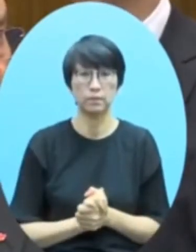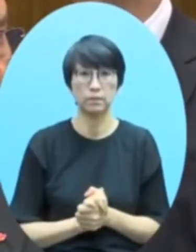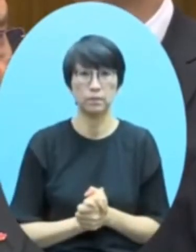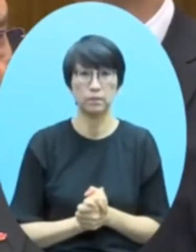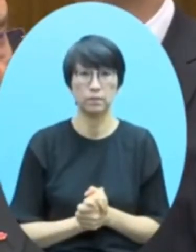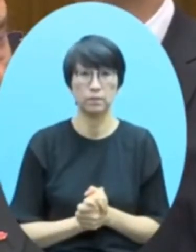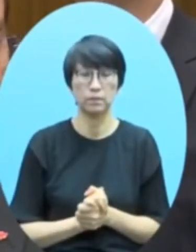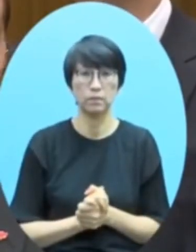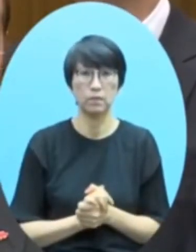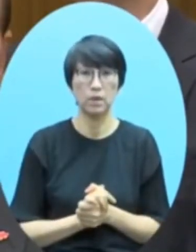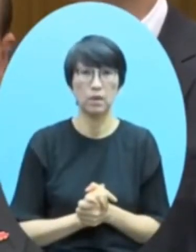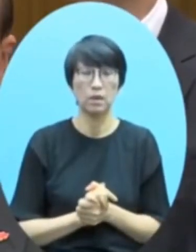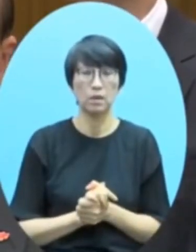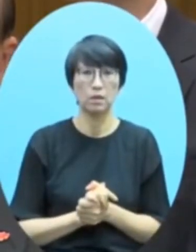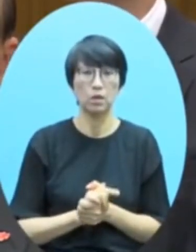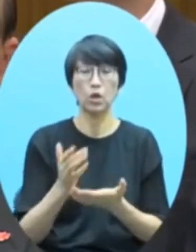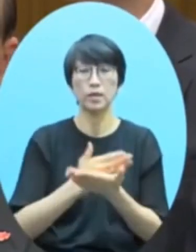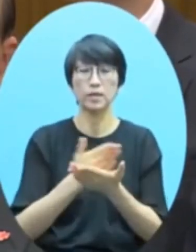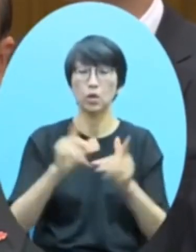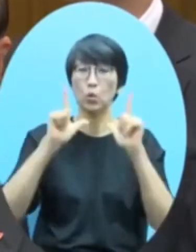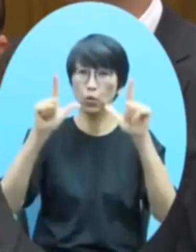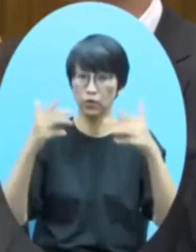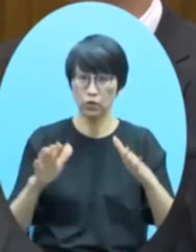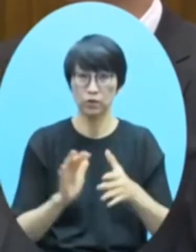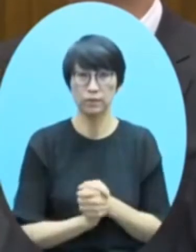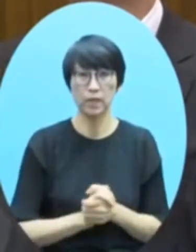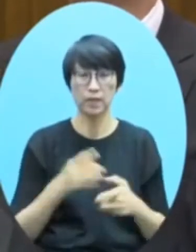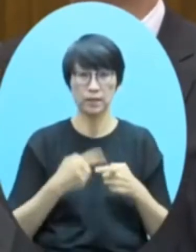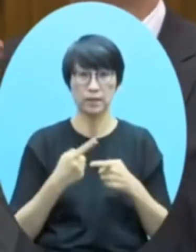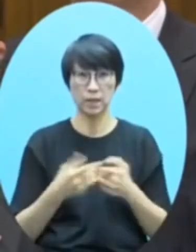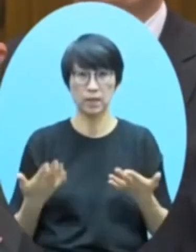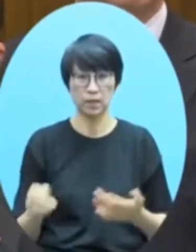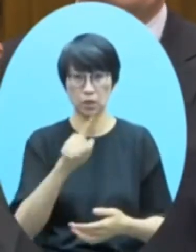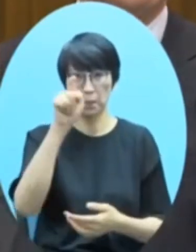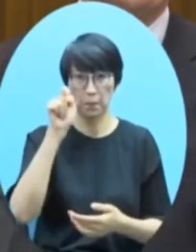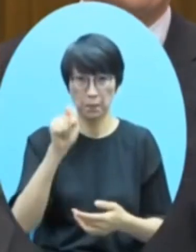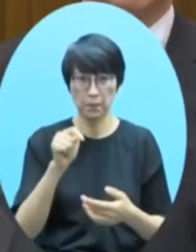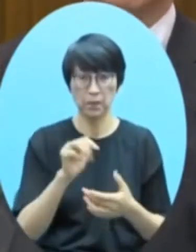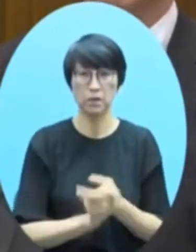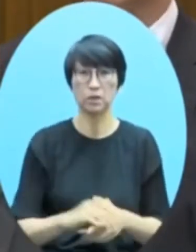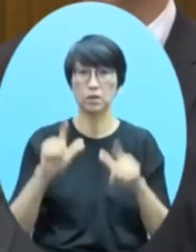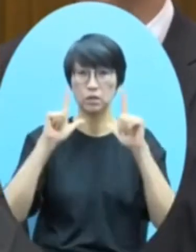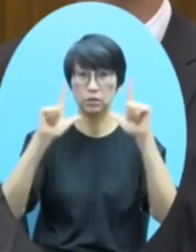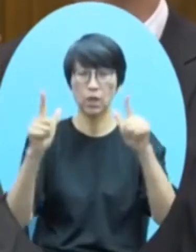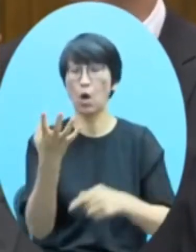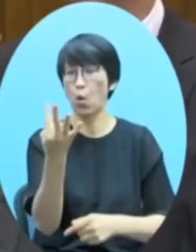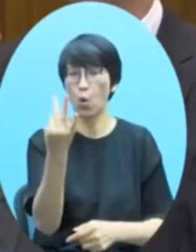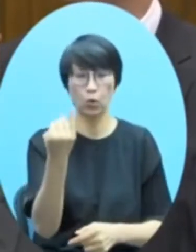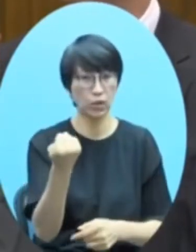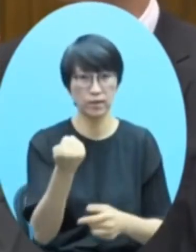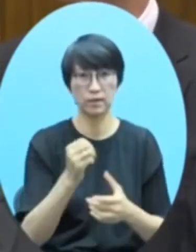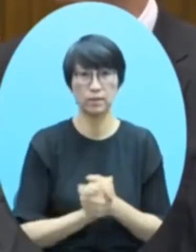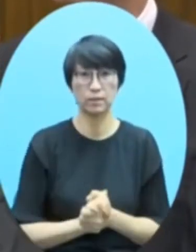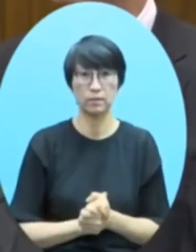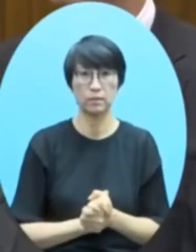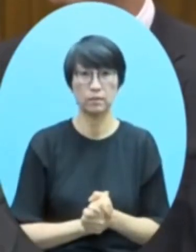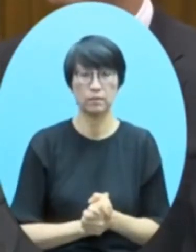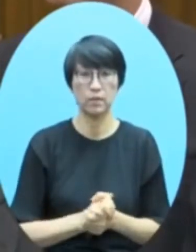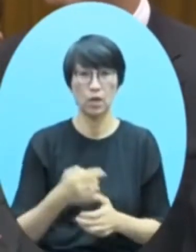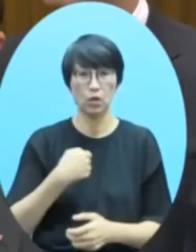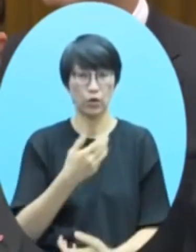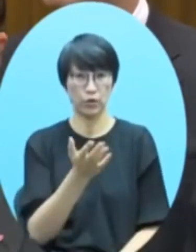I'm trying to respond to that. Thank you very much. Actually, this question has also been answered many times. I'm